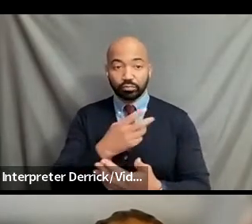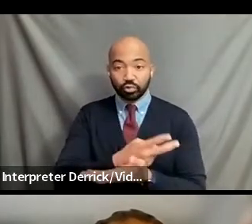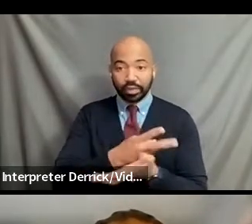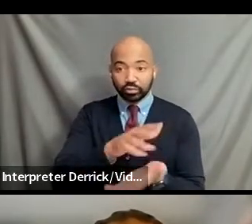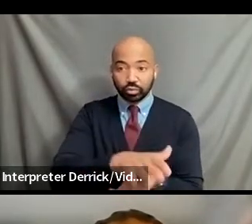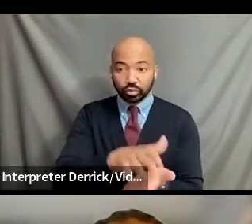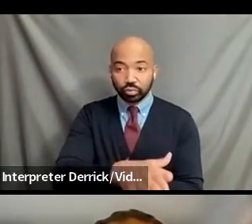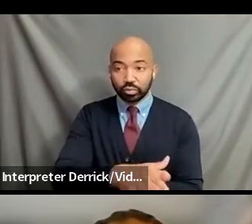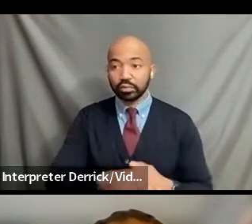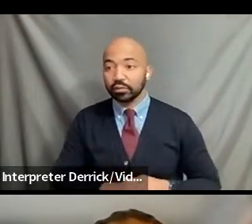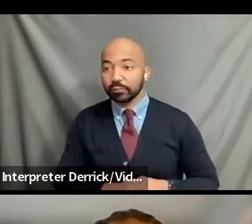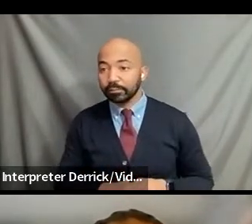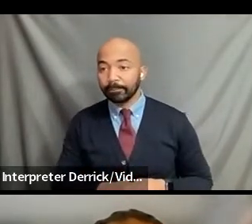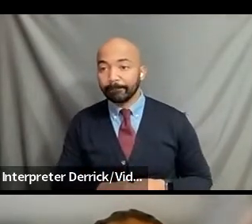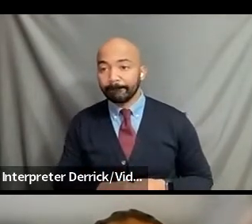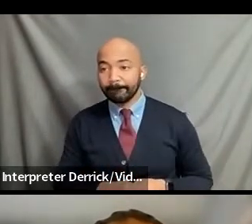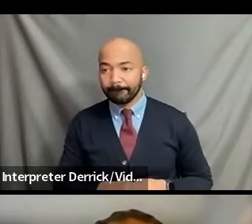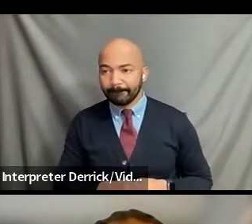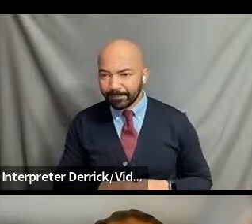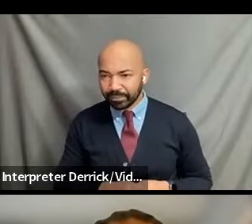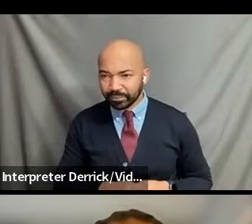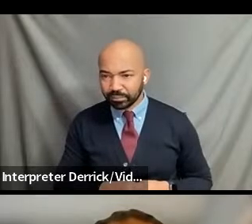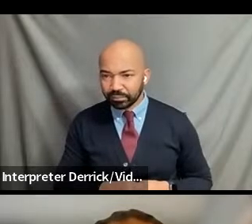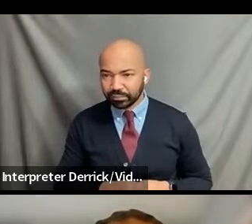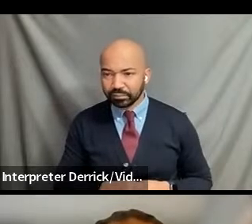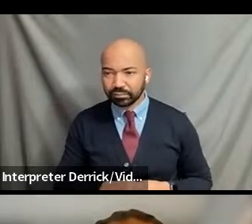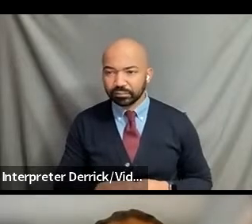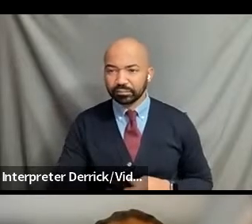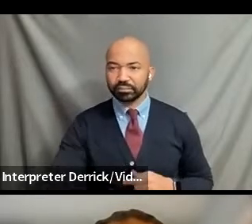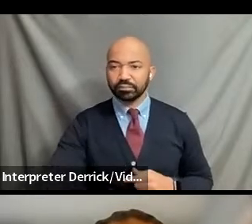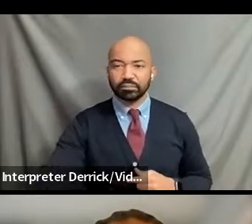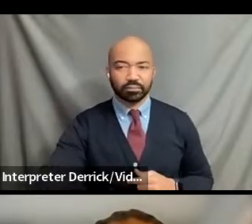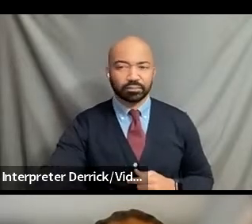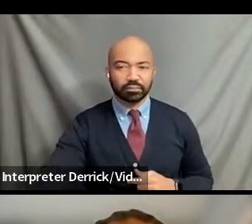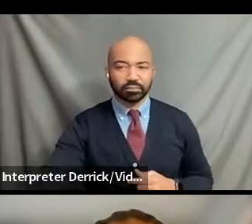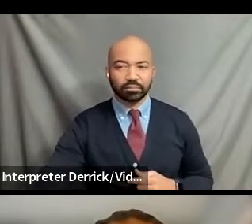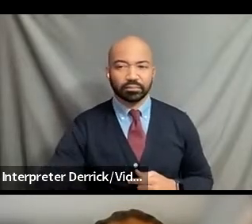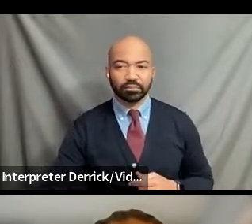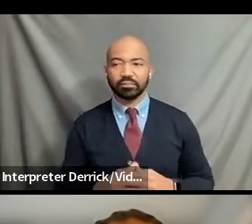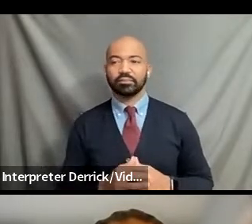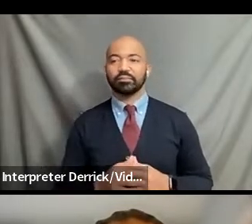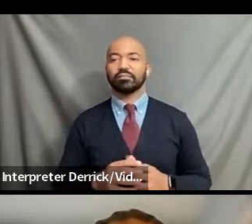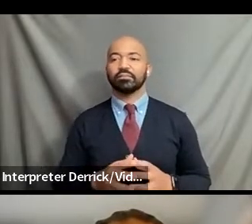here. So those were my first year.